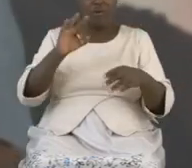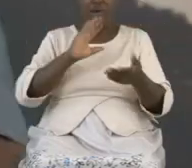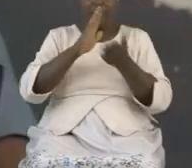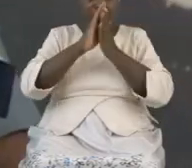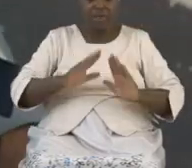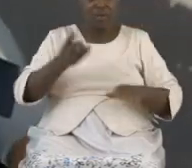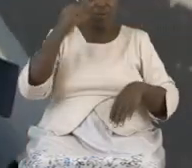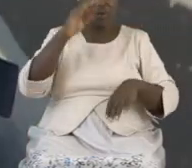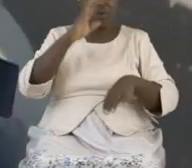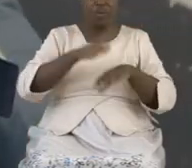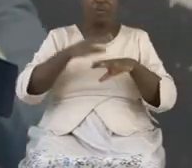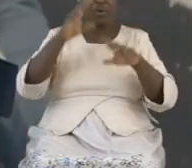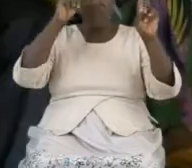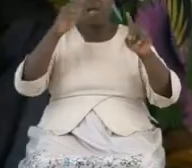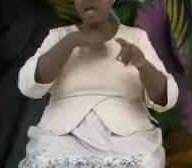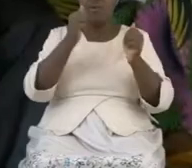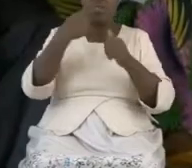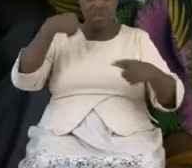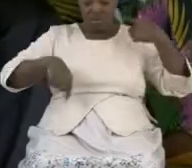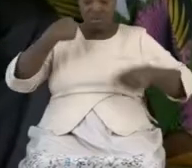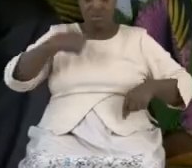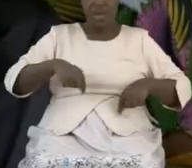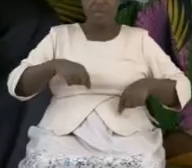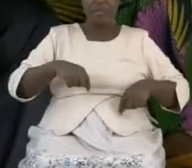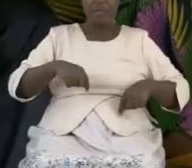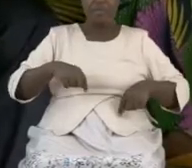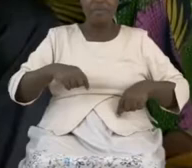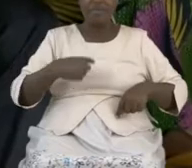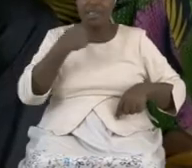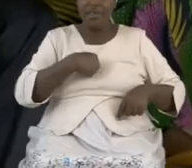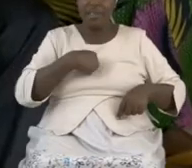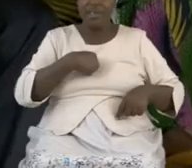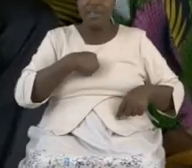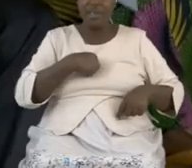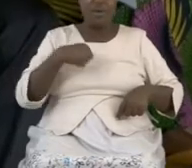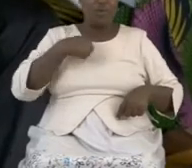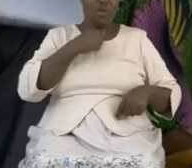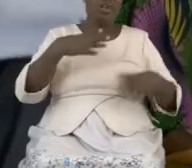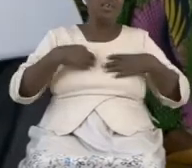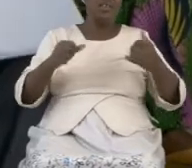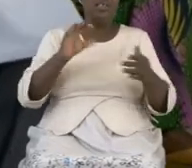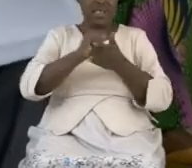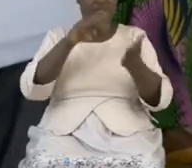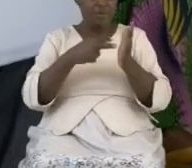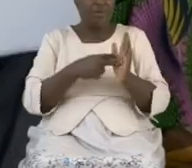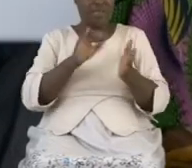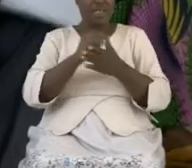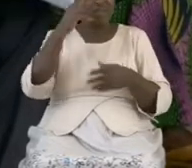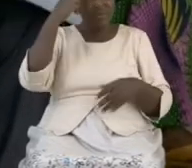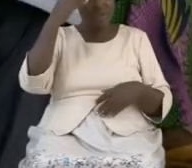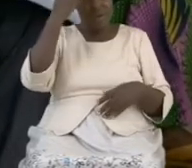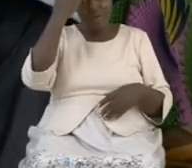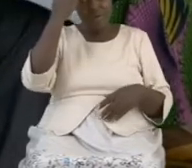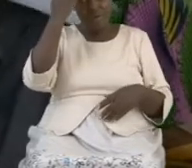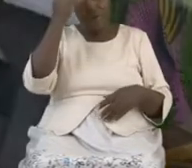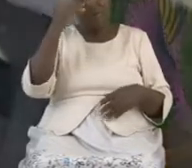stripes, tell me out aloud, we're healed. That's the purpose. That's the reason why he took everything